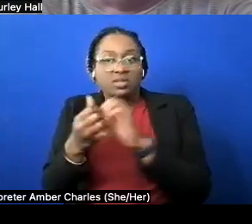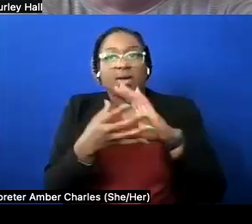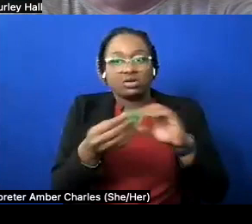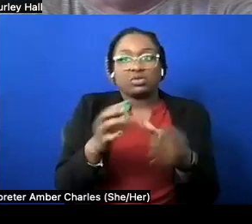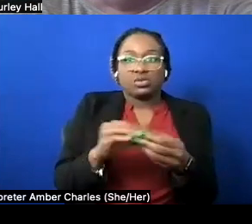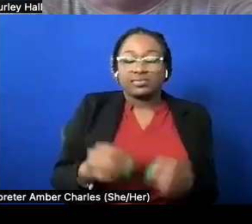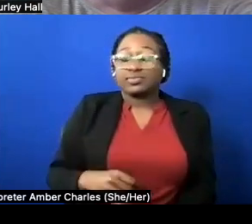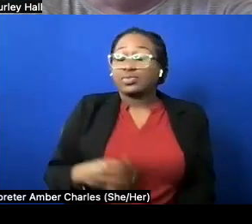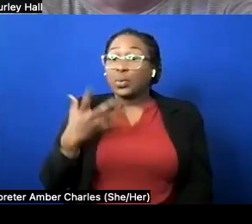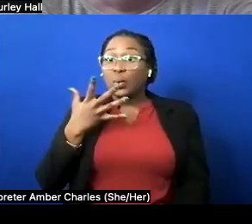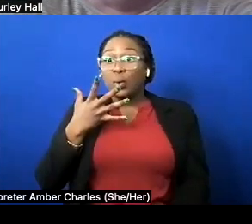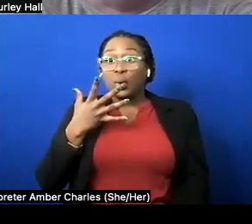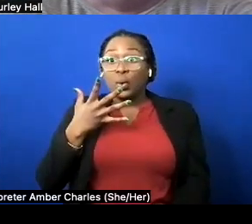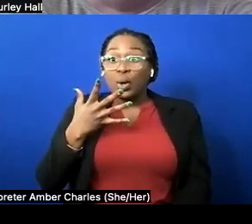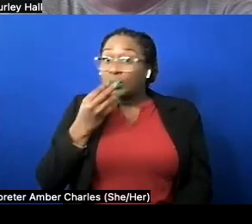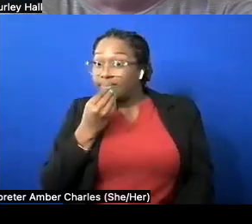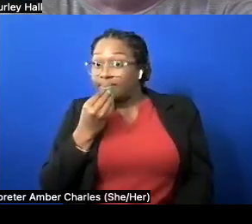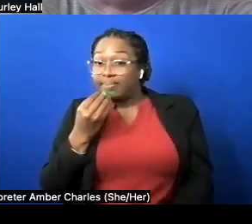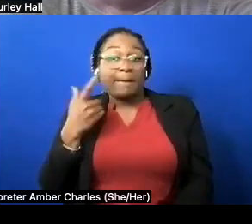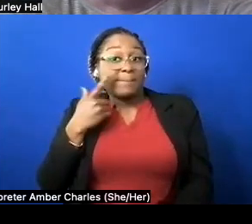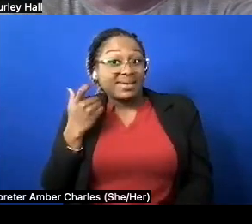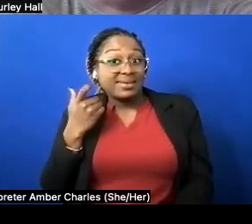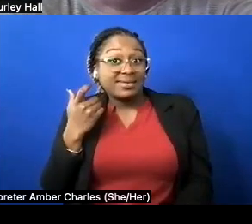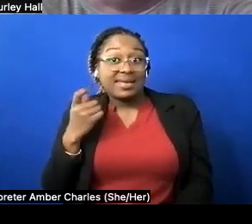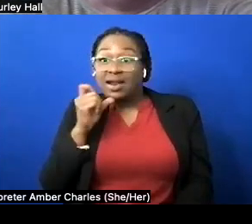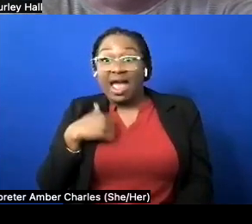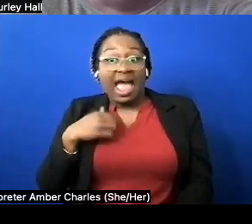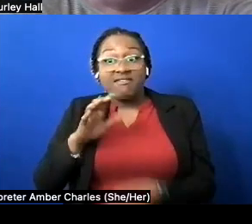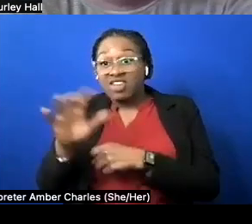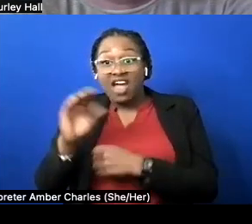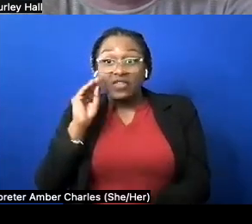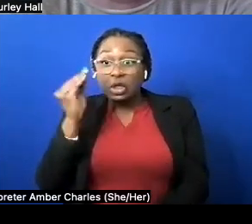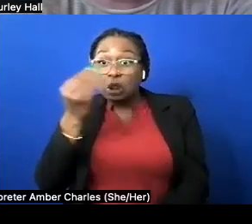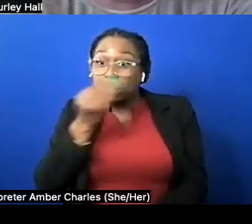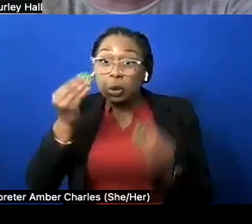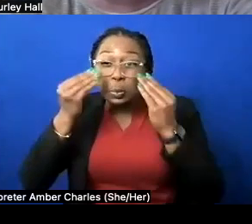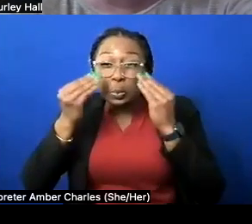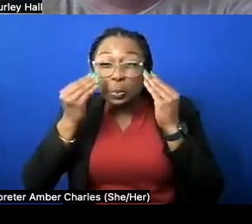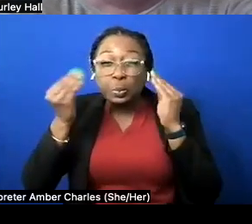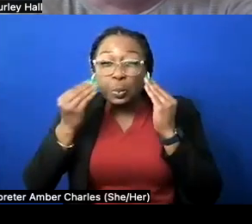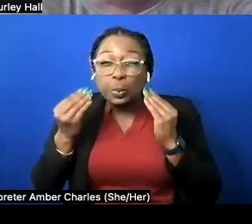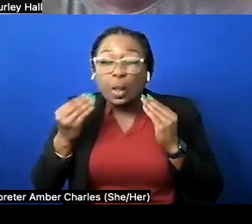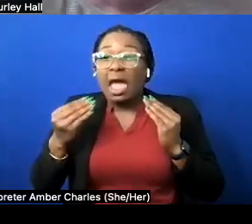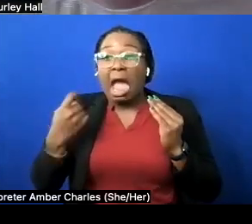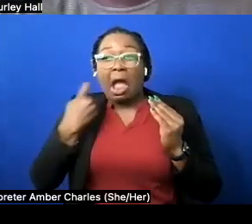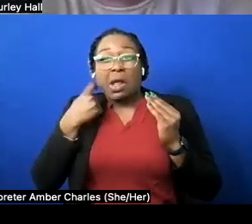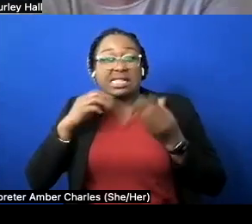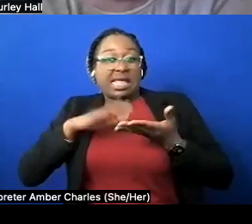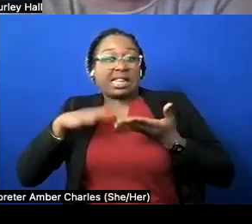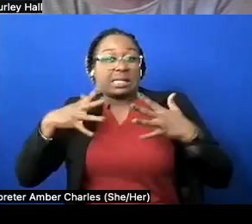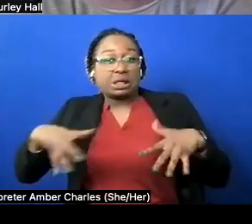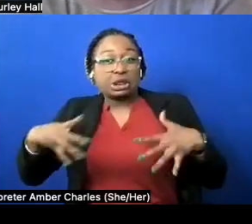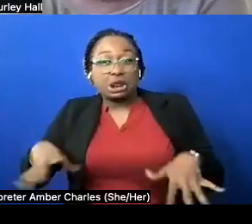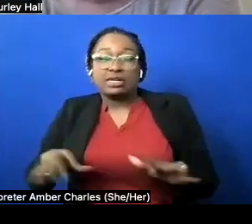Oh, let me stop talking because I don't have enough tissues. I just got this dry cleaned.